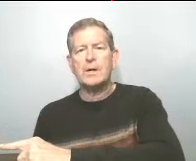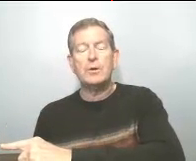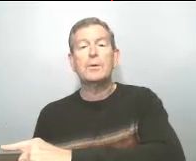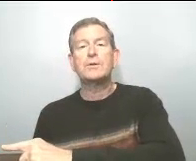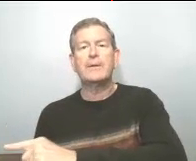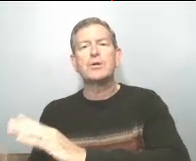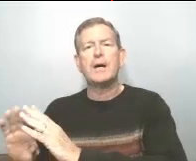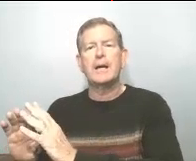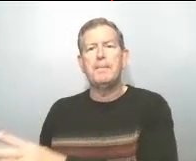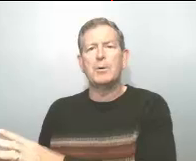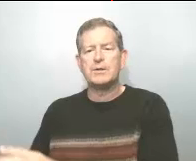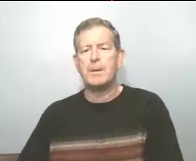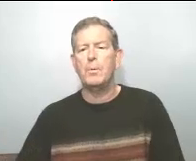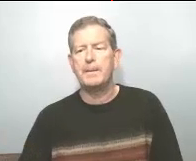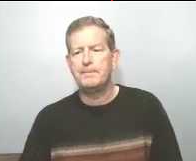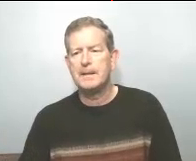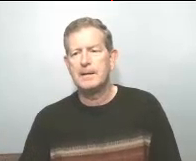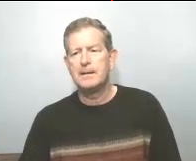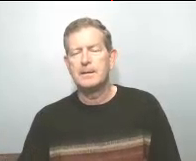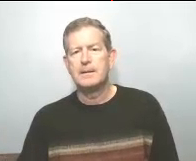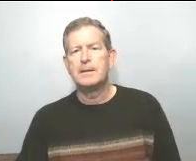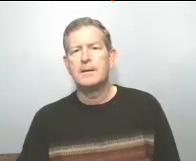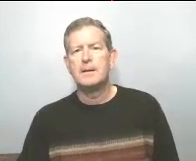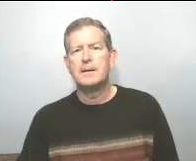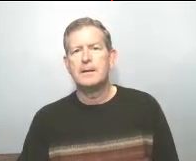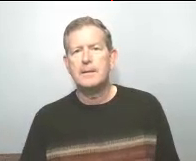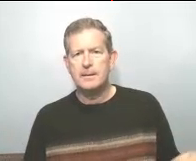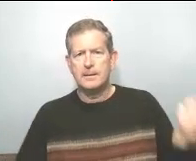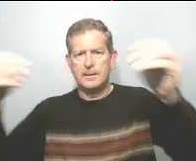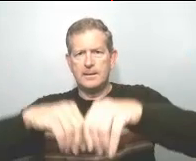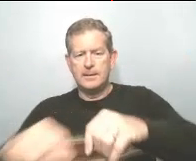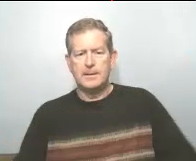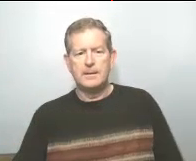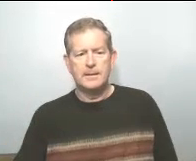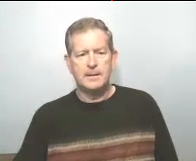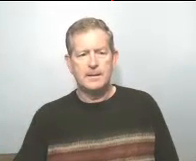to your instructor you understand that you're talking about someone. Faire.